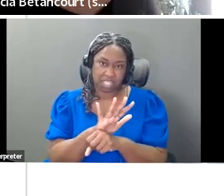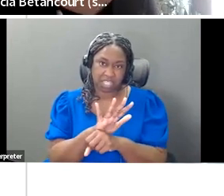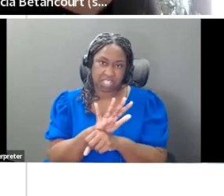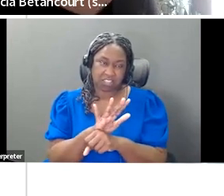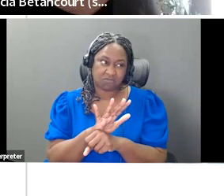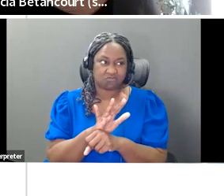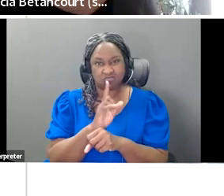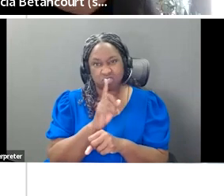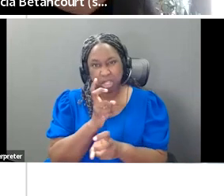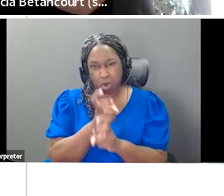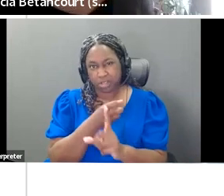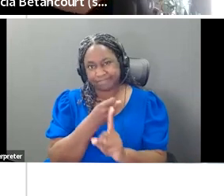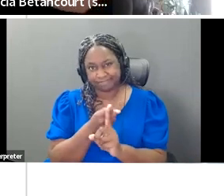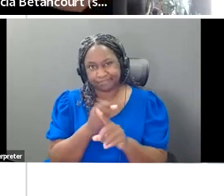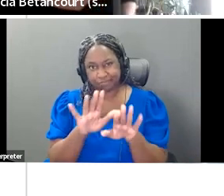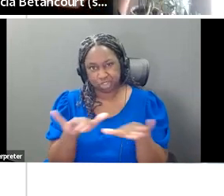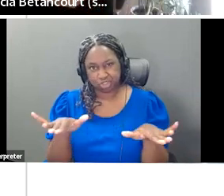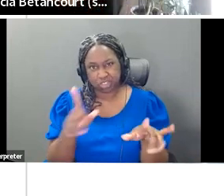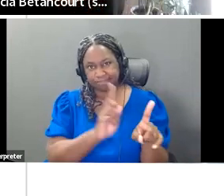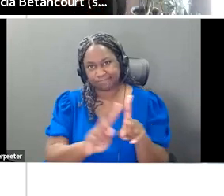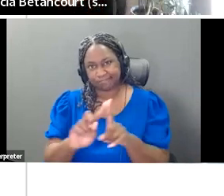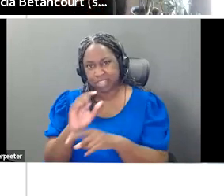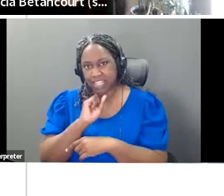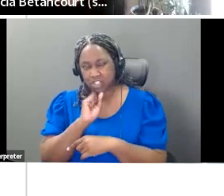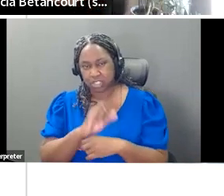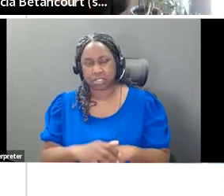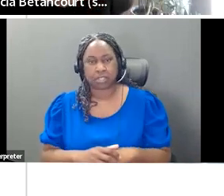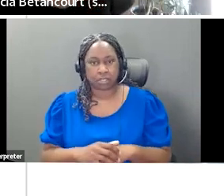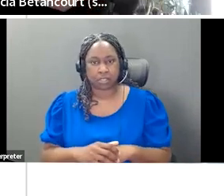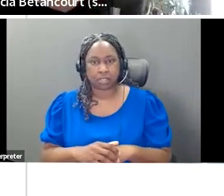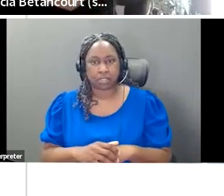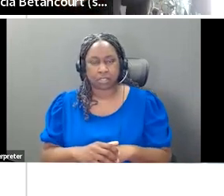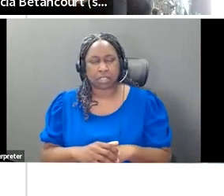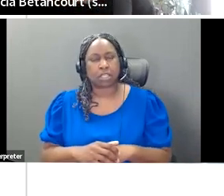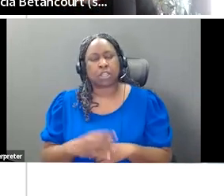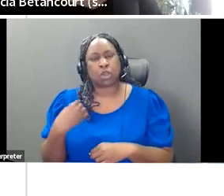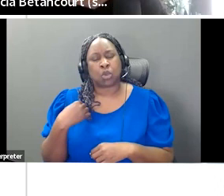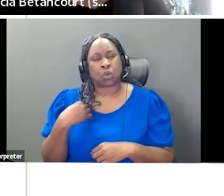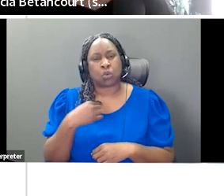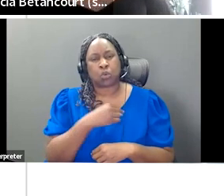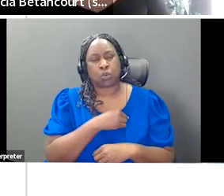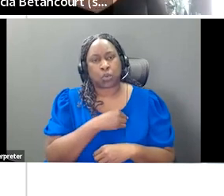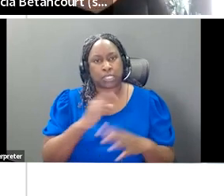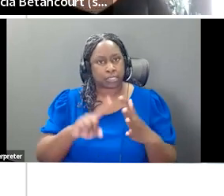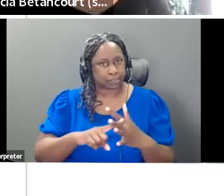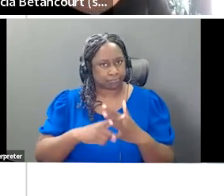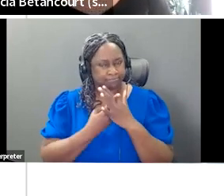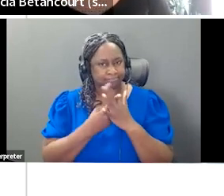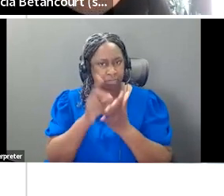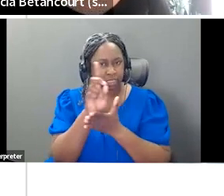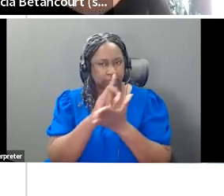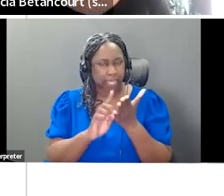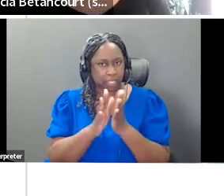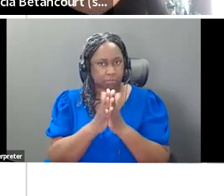really, really hard impact on kids of all ages. So when we really sat down to design the book,